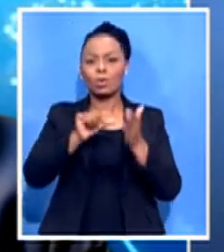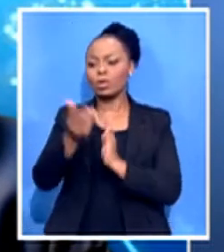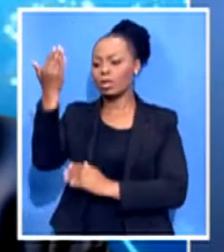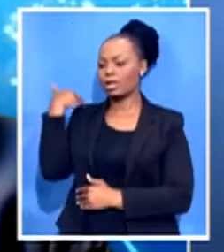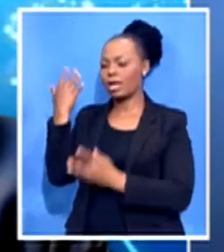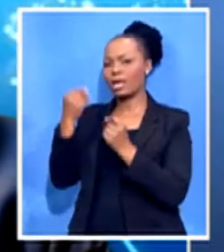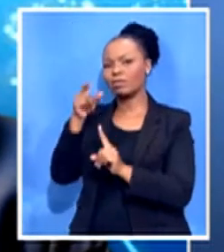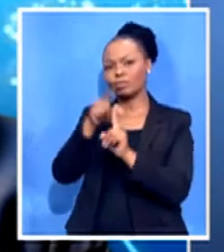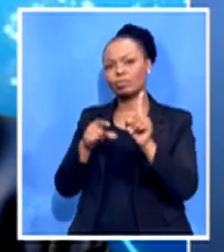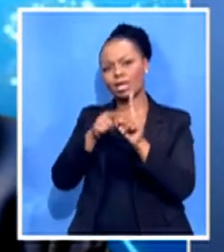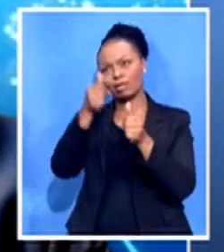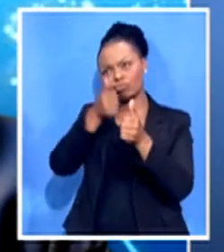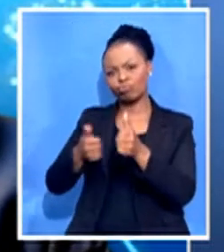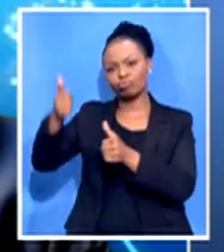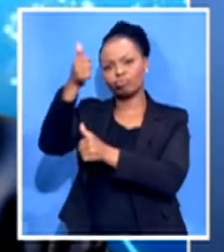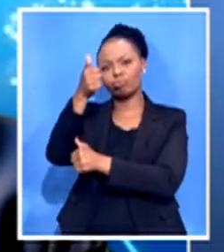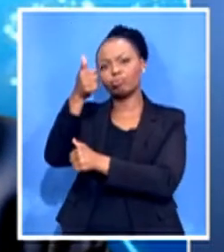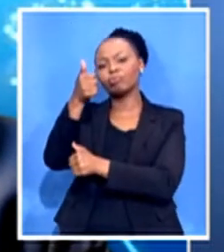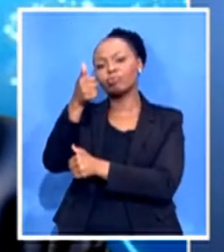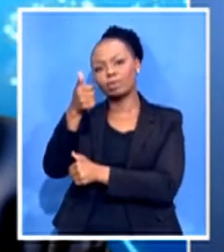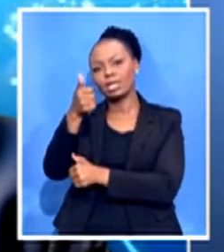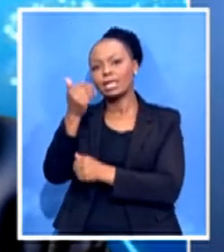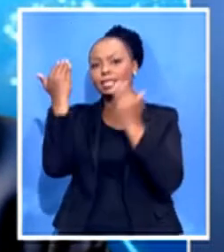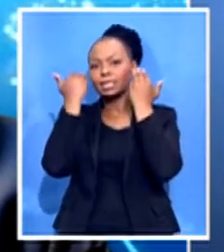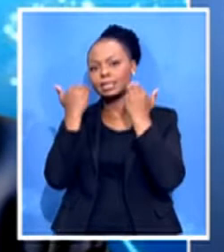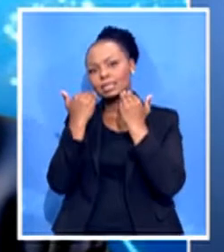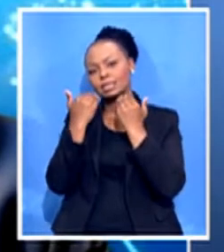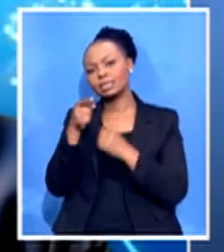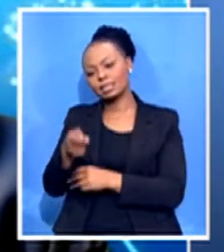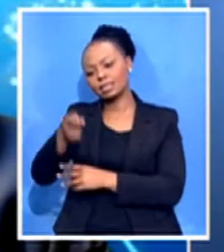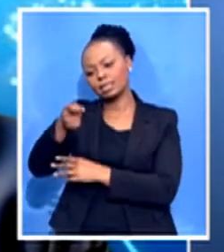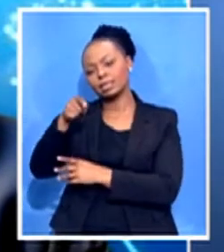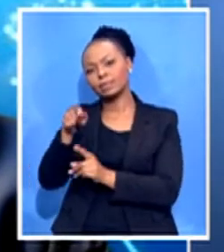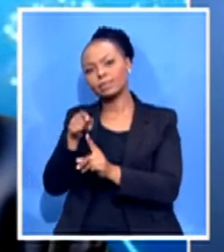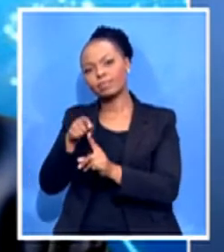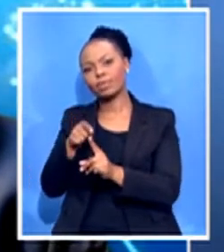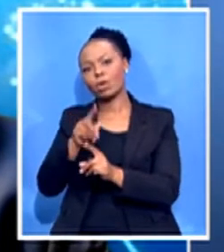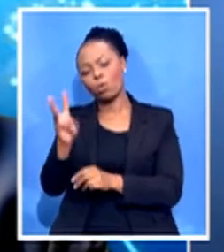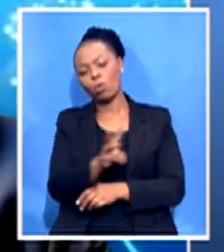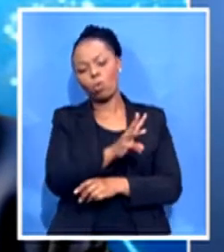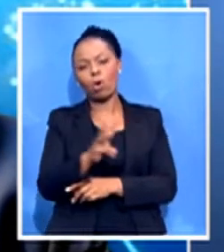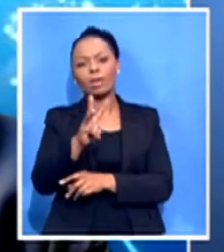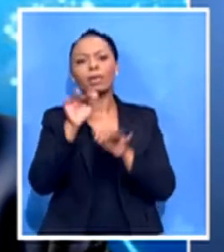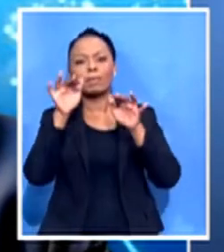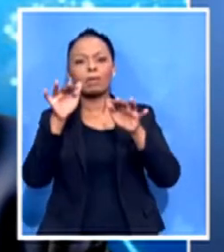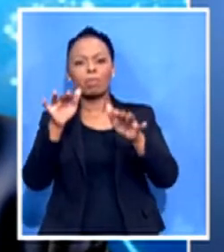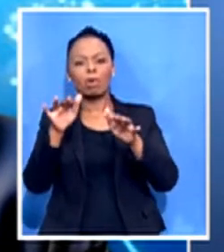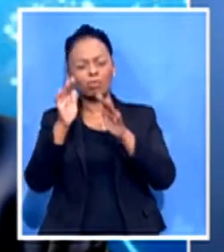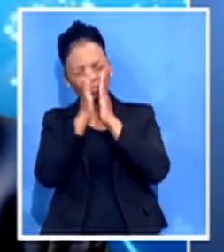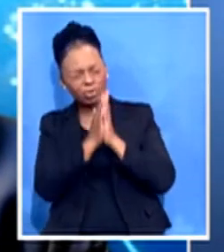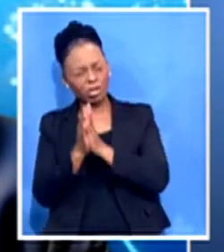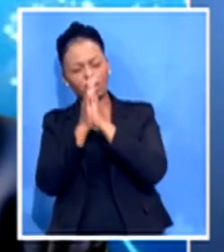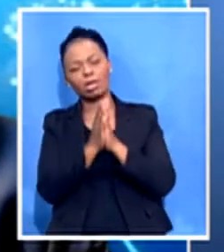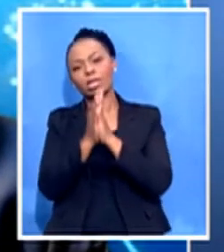in on the conversations about a vaccine and warning people about not just agreeing to